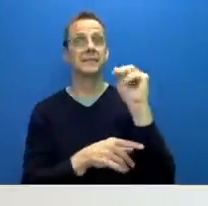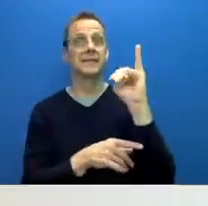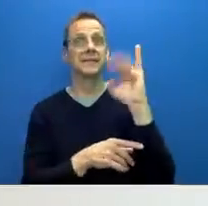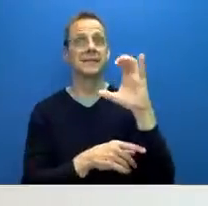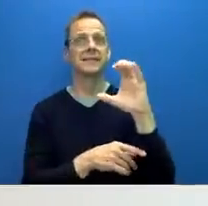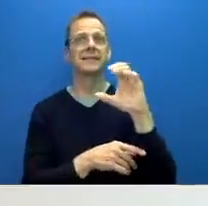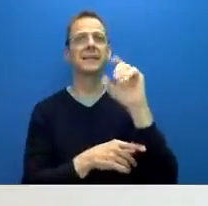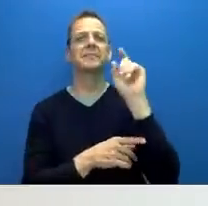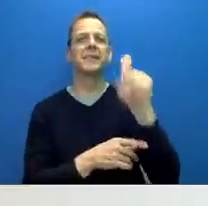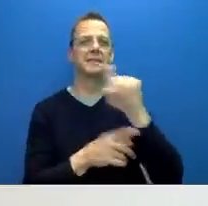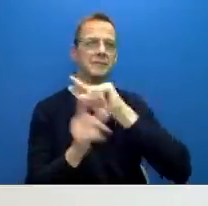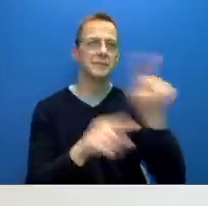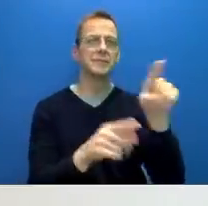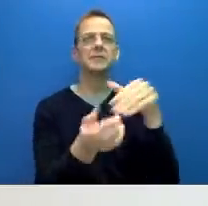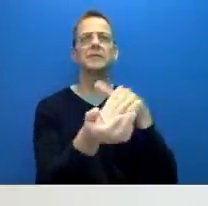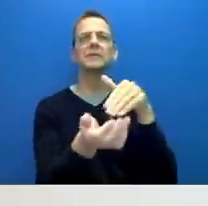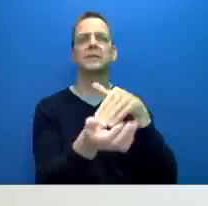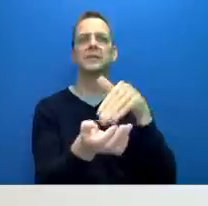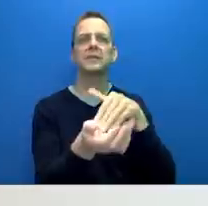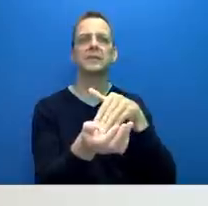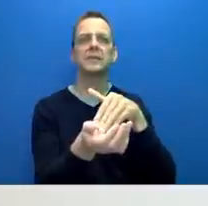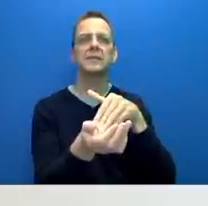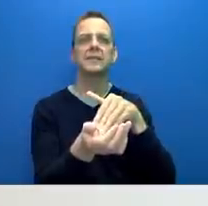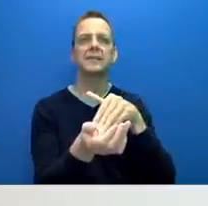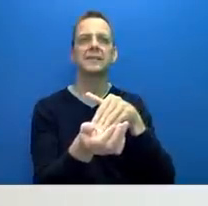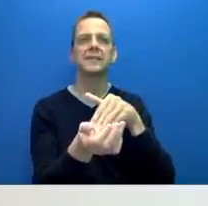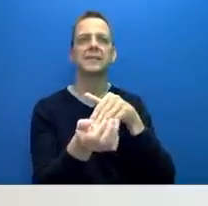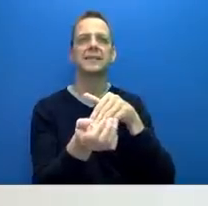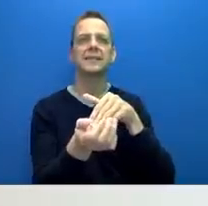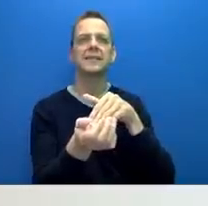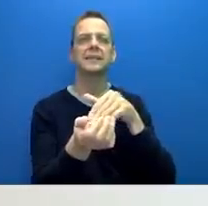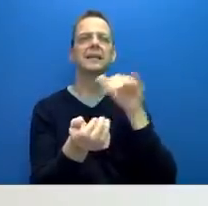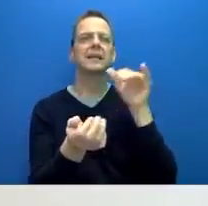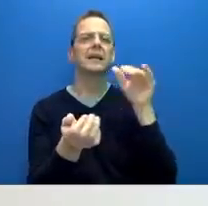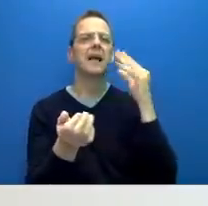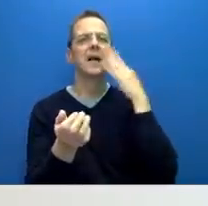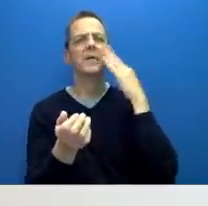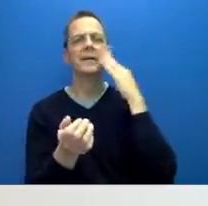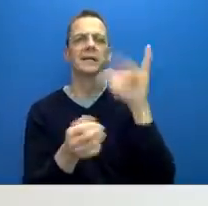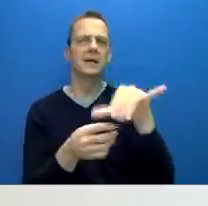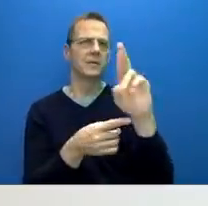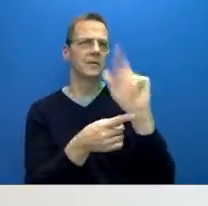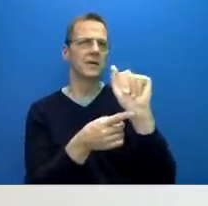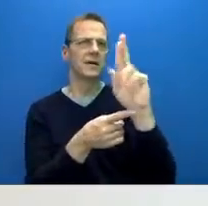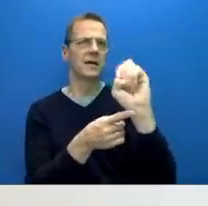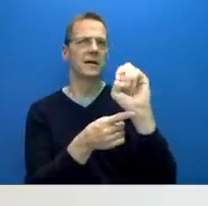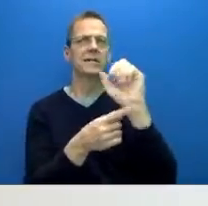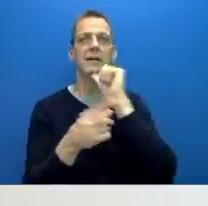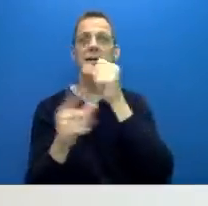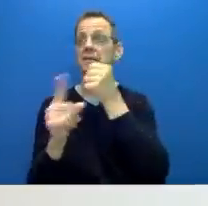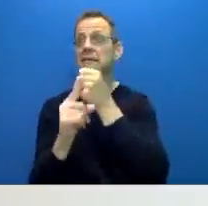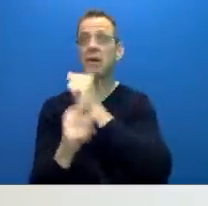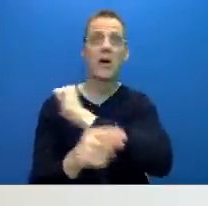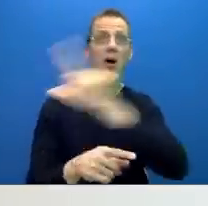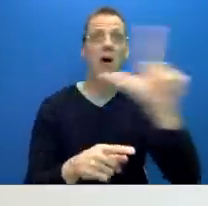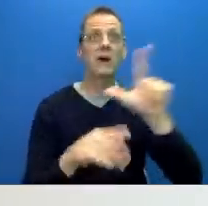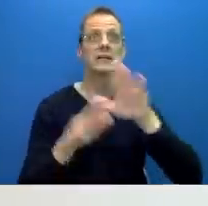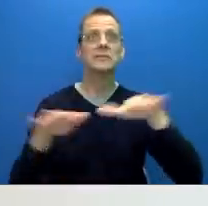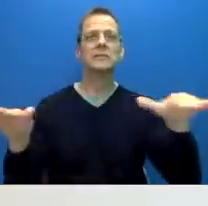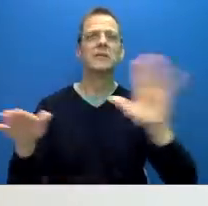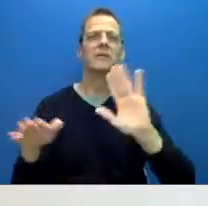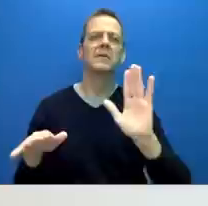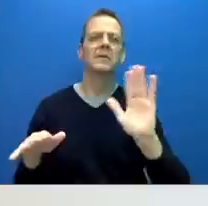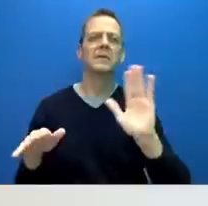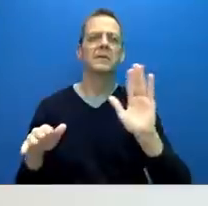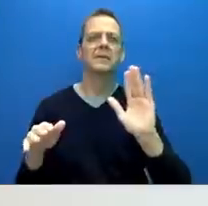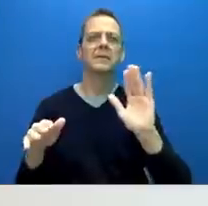of COVID-19. It is relatively rare, but it has been an issue everywhere,